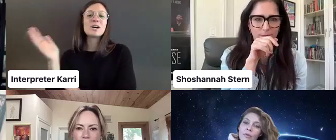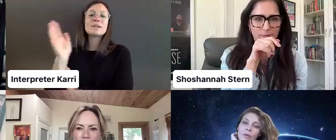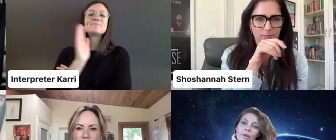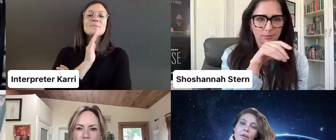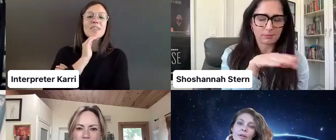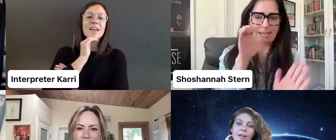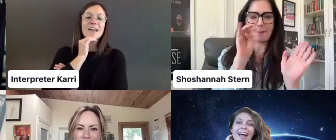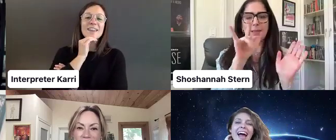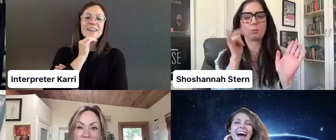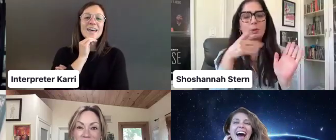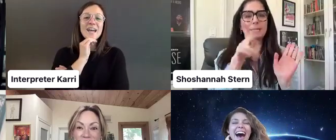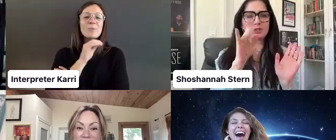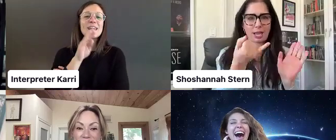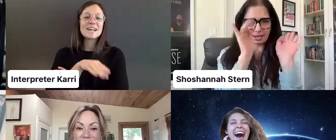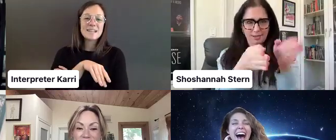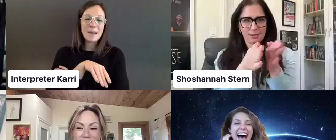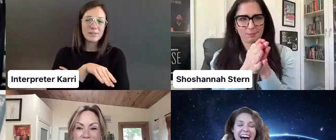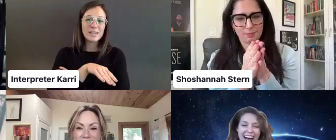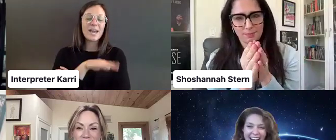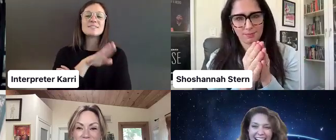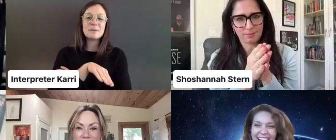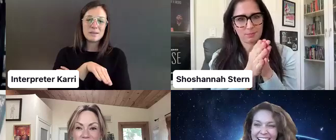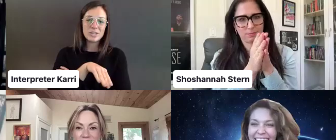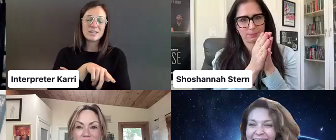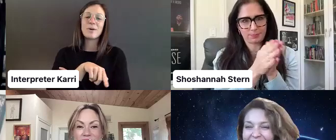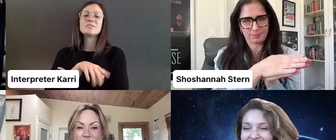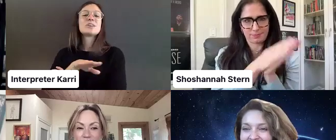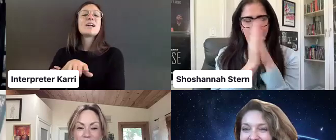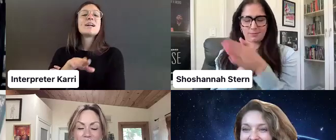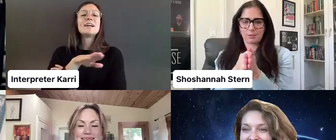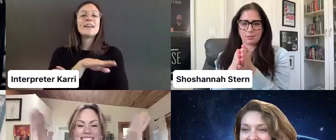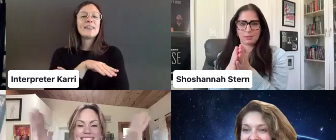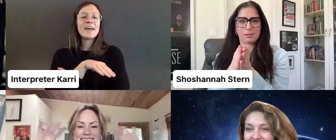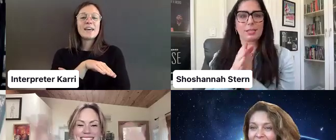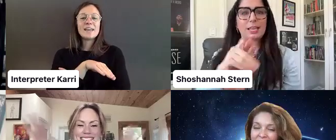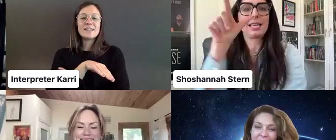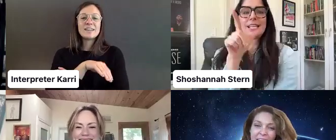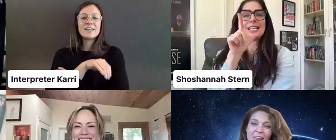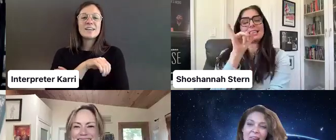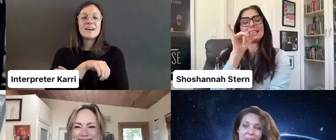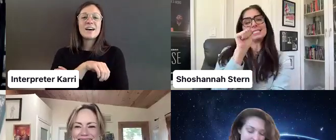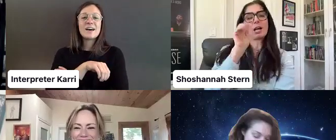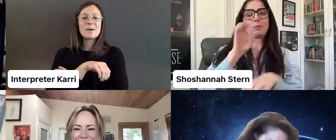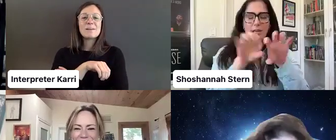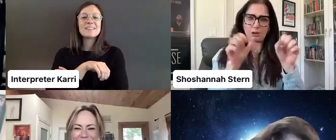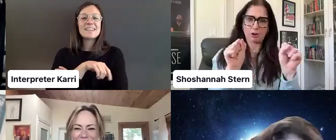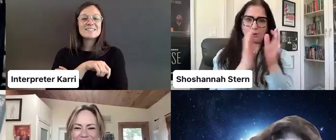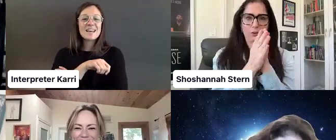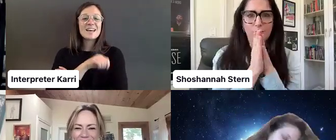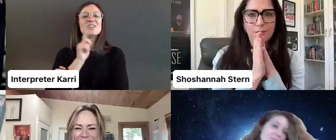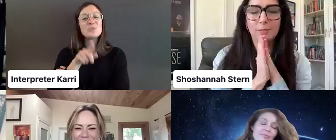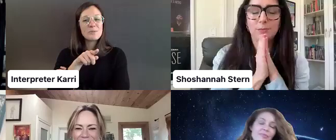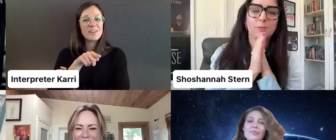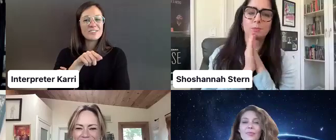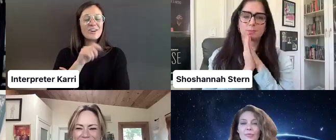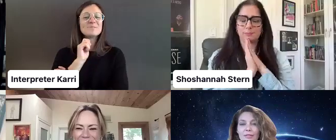a Pop-Tart. And then I would cast Emily as a PB&J sandwich. And then